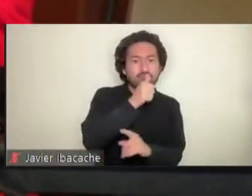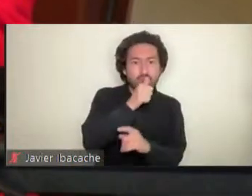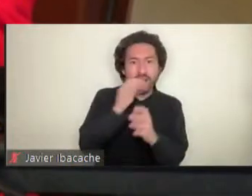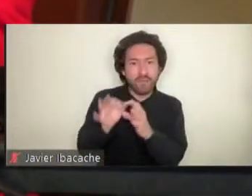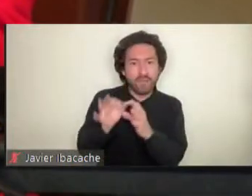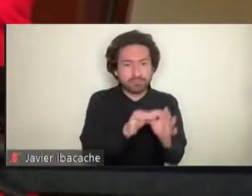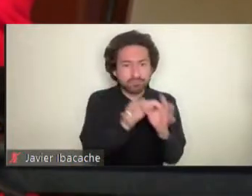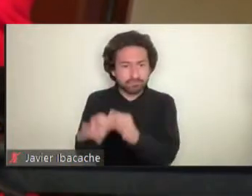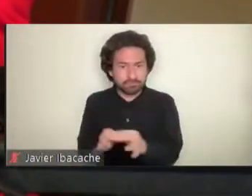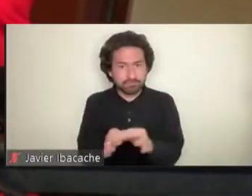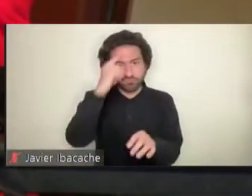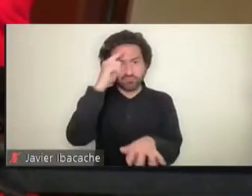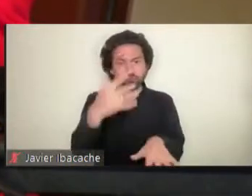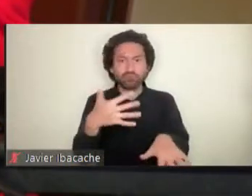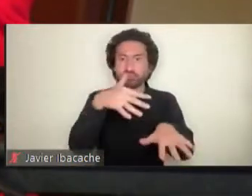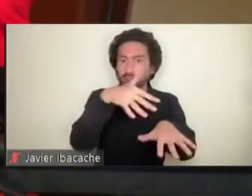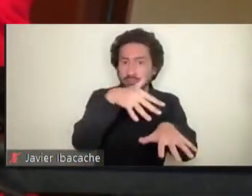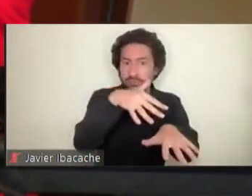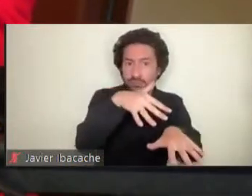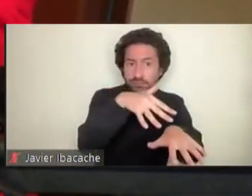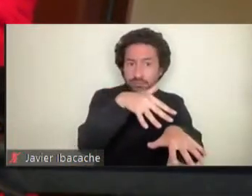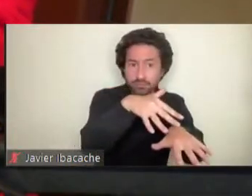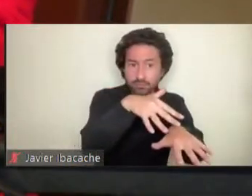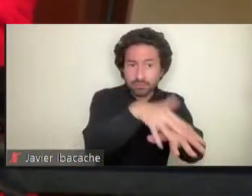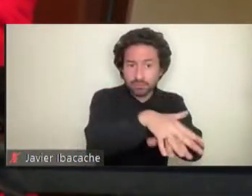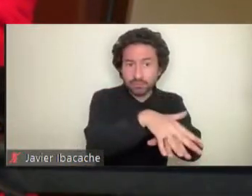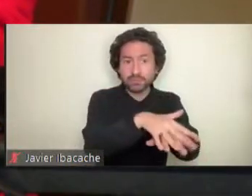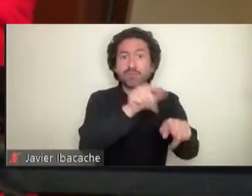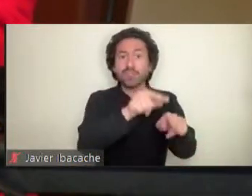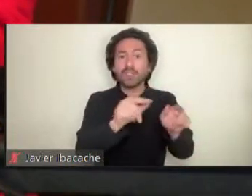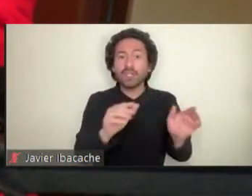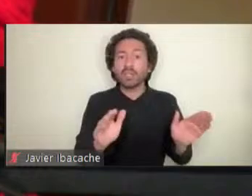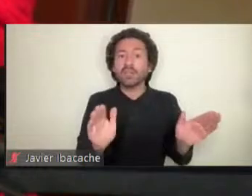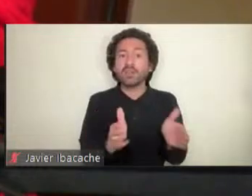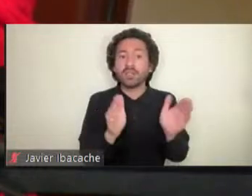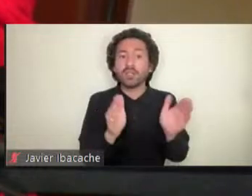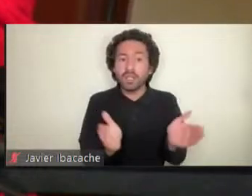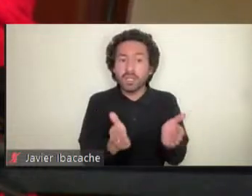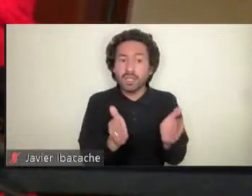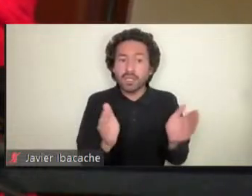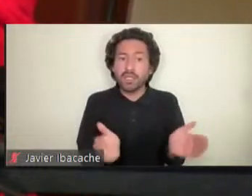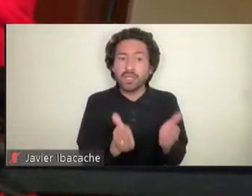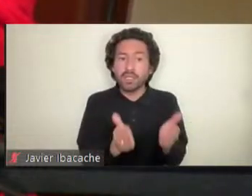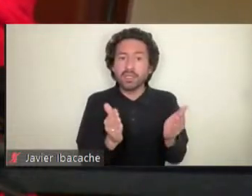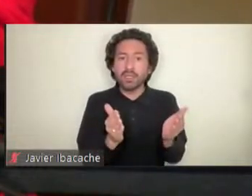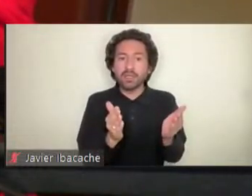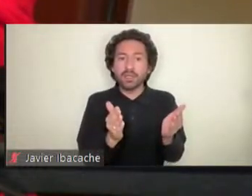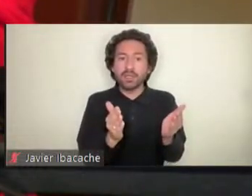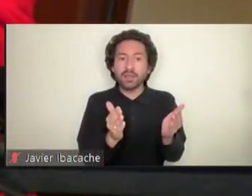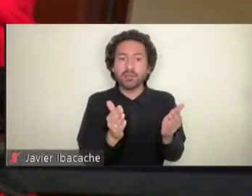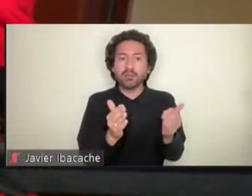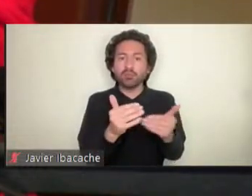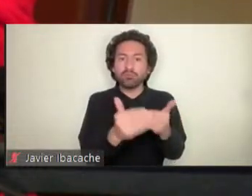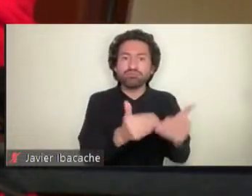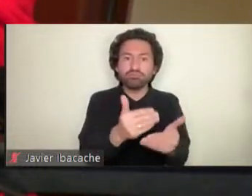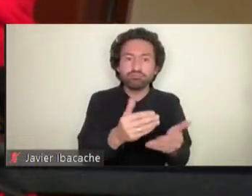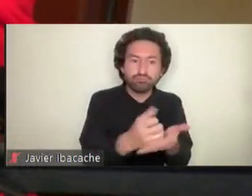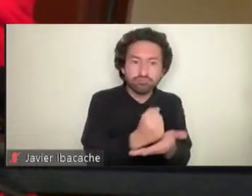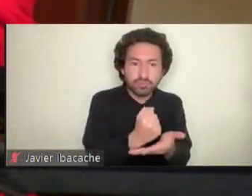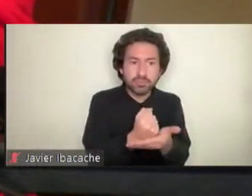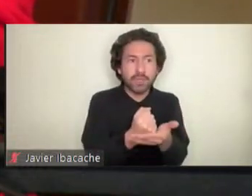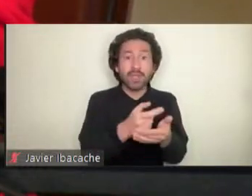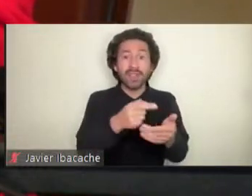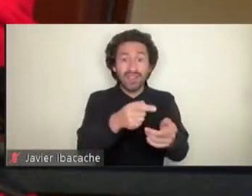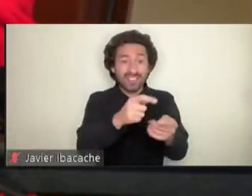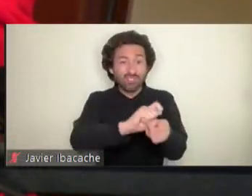mindset breaks down silos and encourages cross-disciplinary approaches. Embracing change.